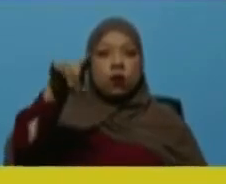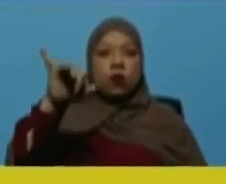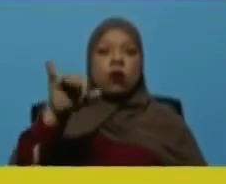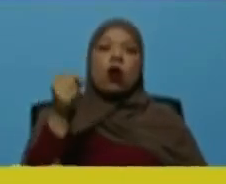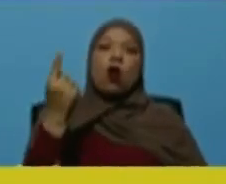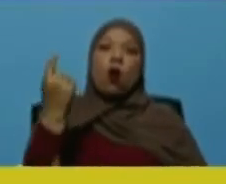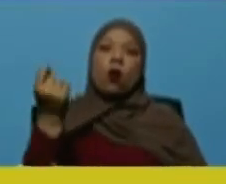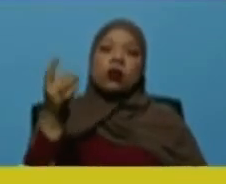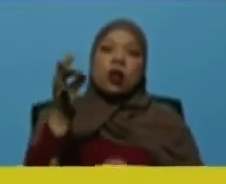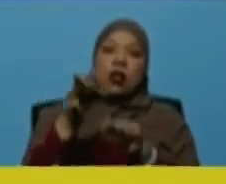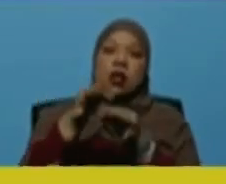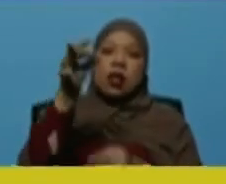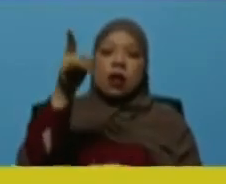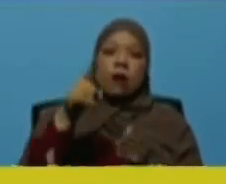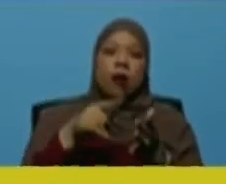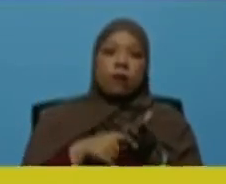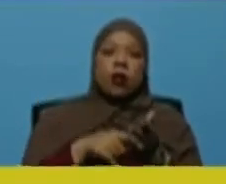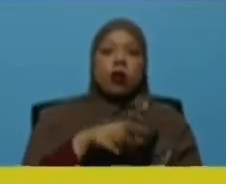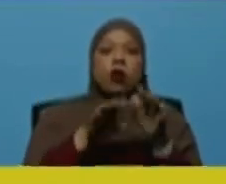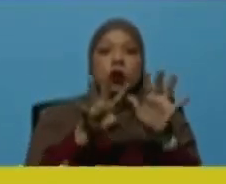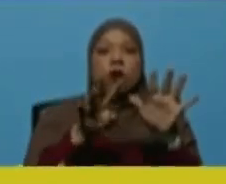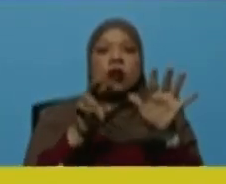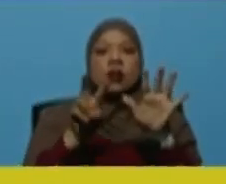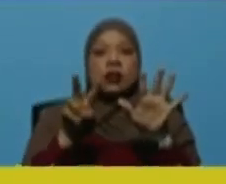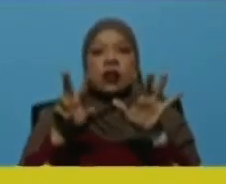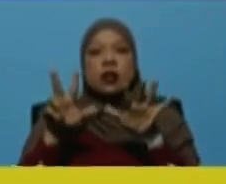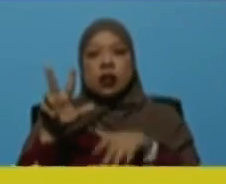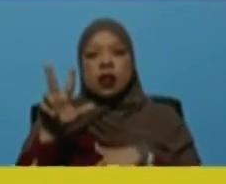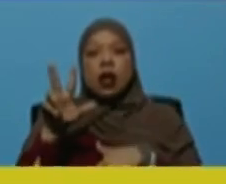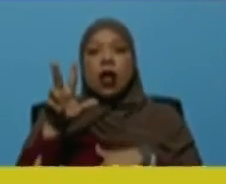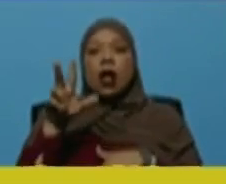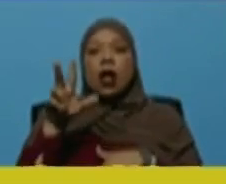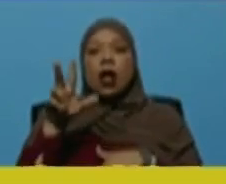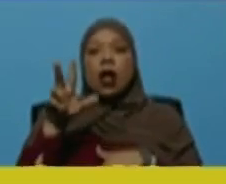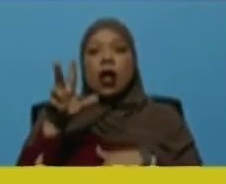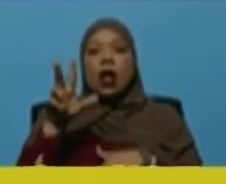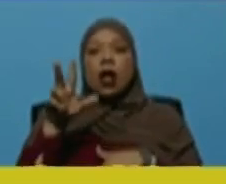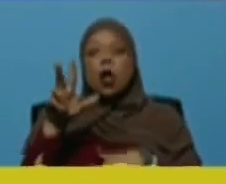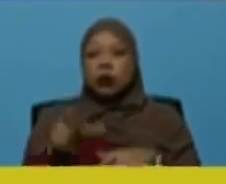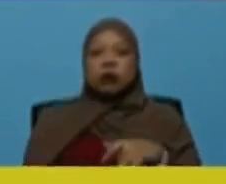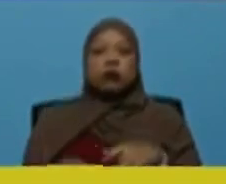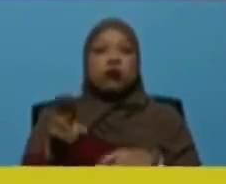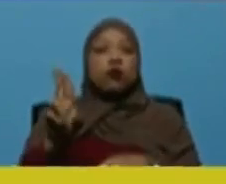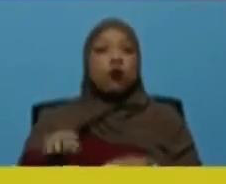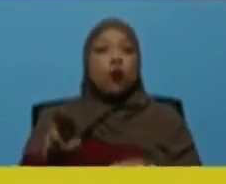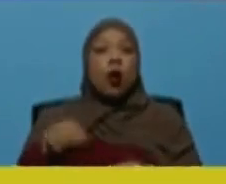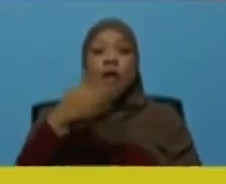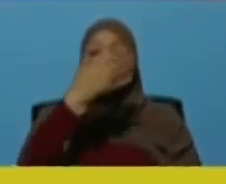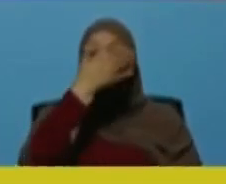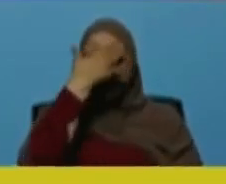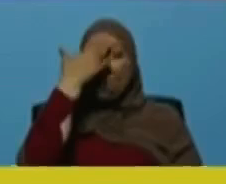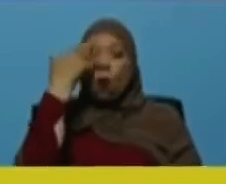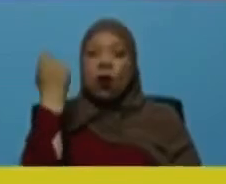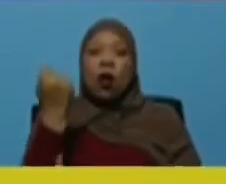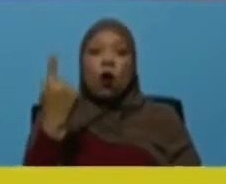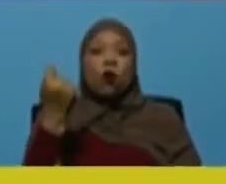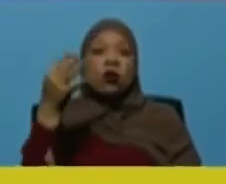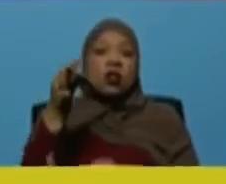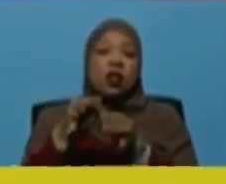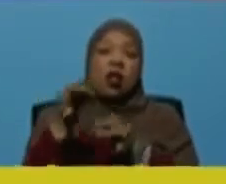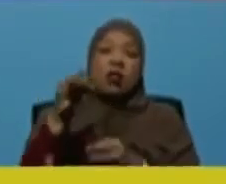11, 1973, but they don't understand history. He became immortal that day